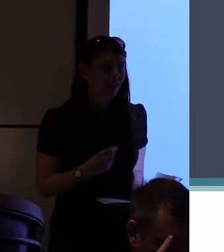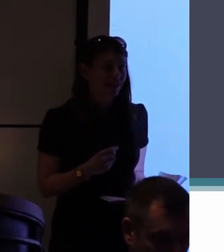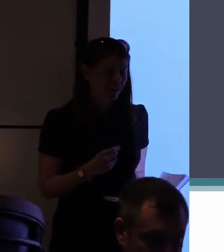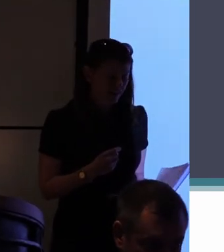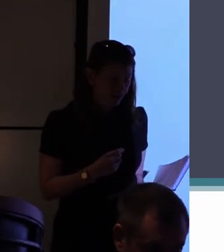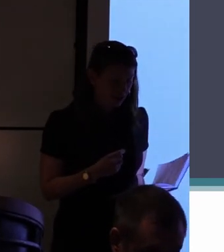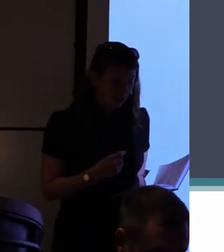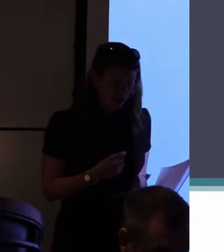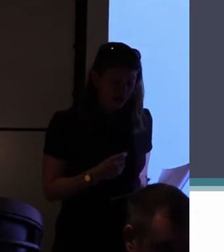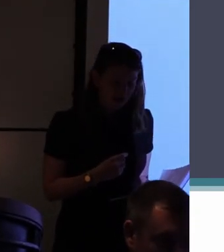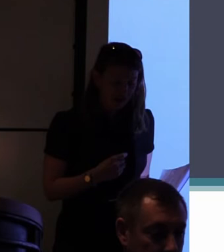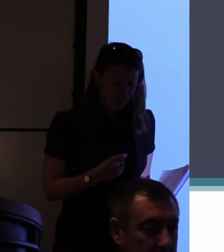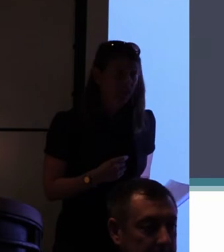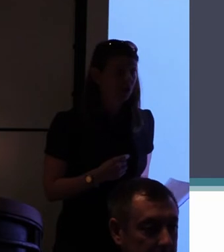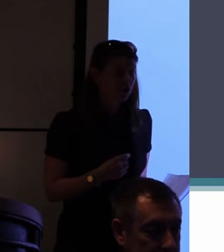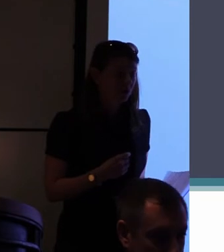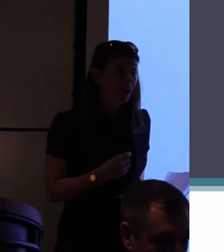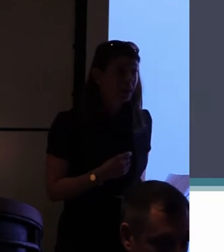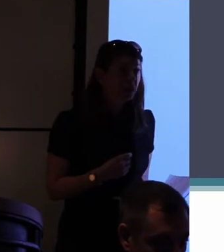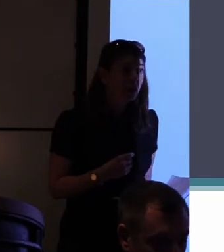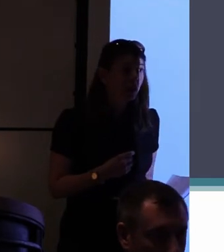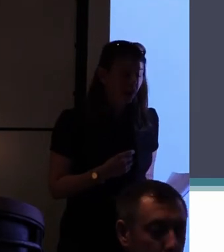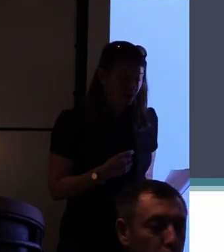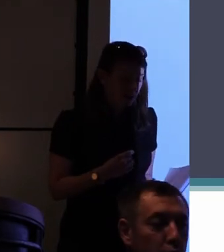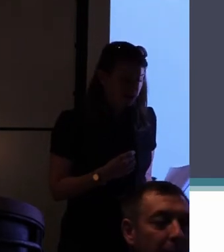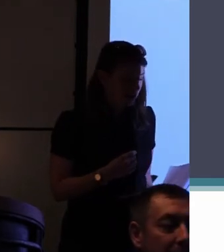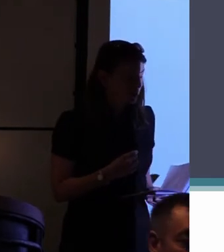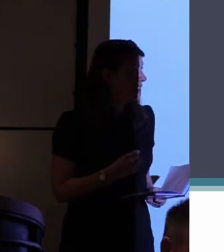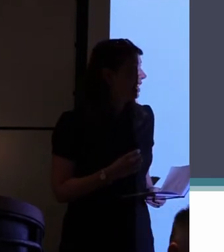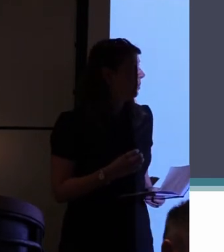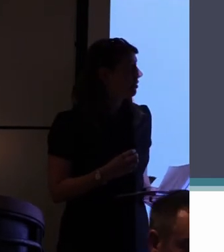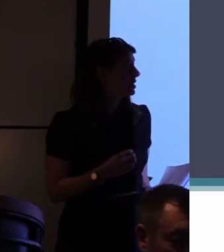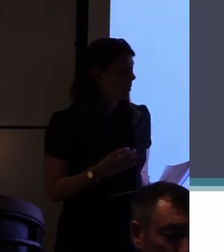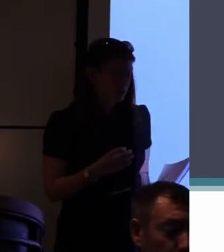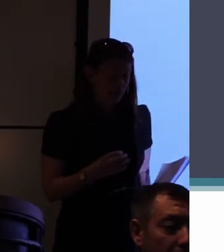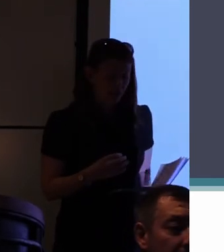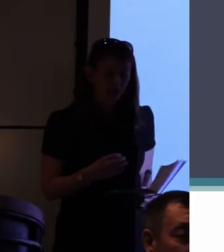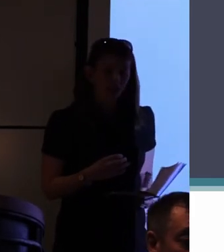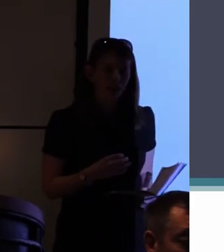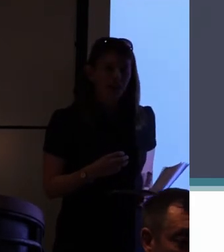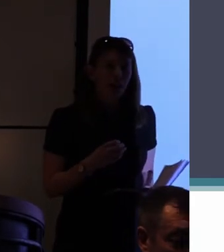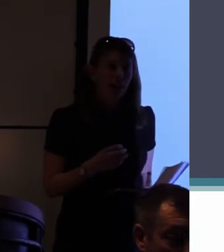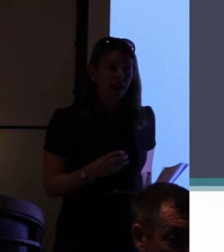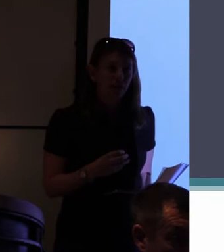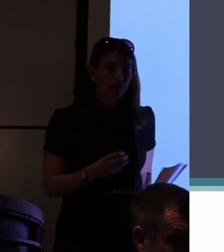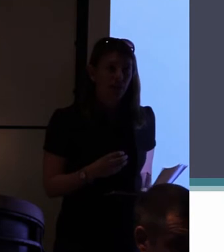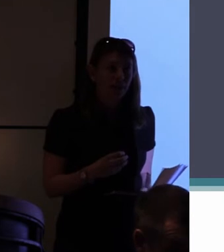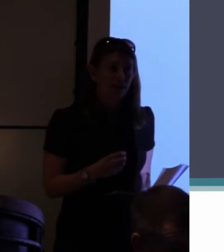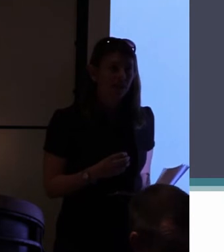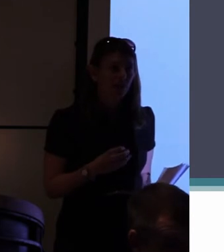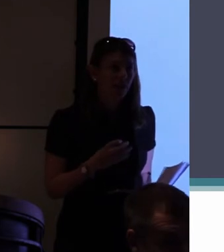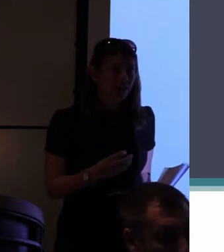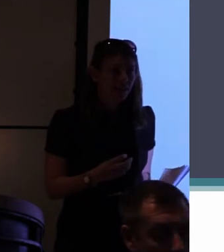Stirling and Historic Environment Scotland looking at social value. And social values are really about some of things we've been hearing about, how heritage